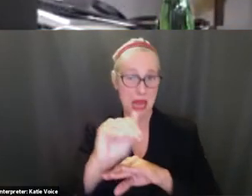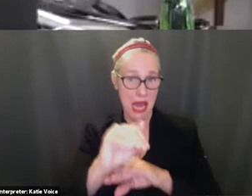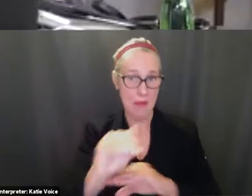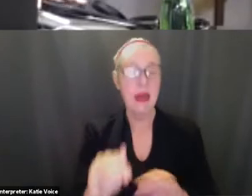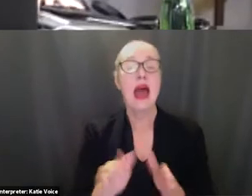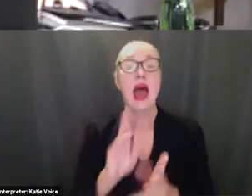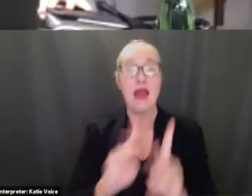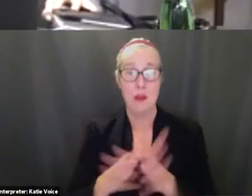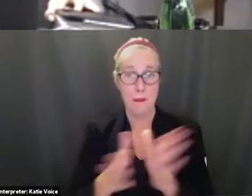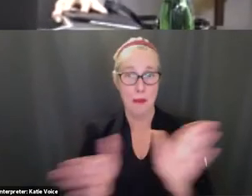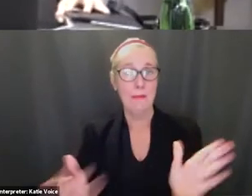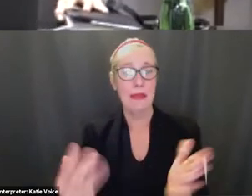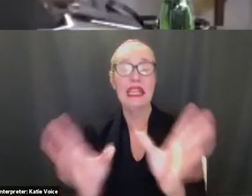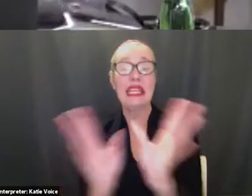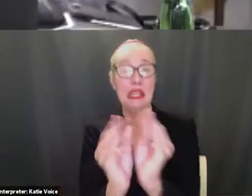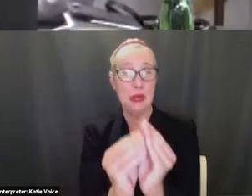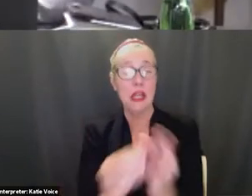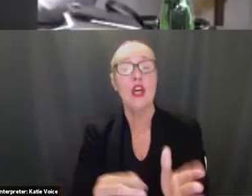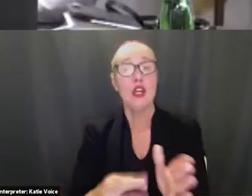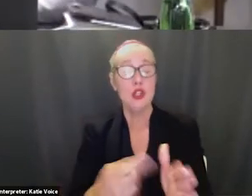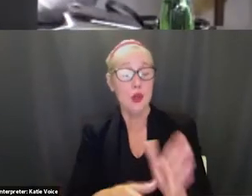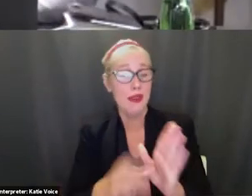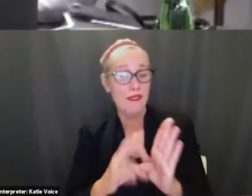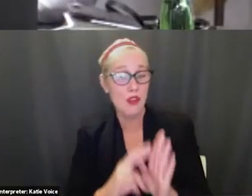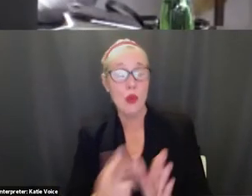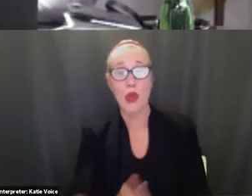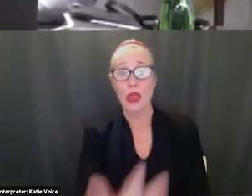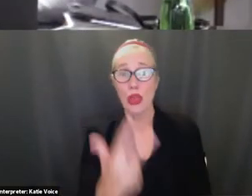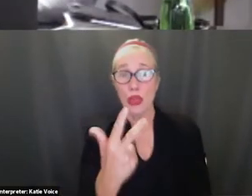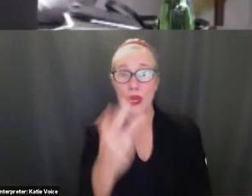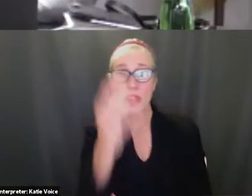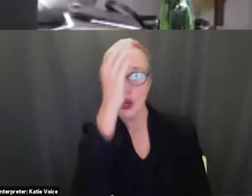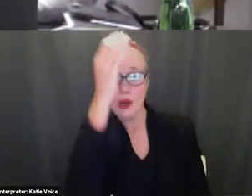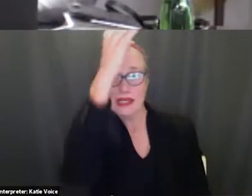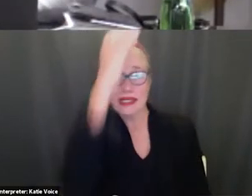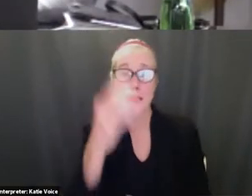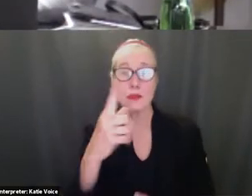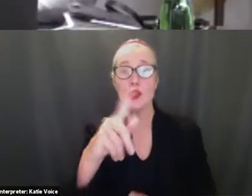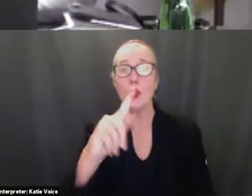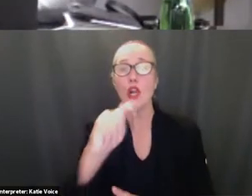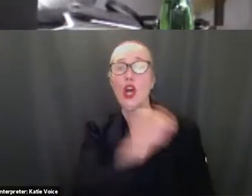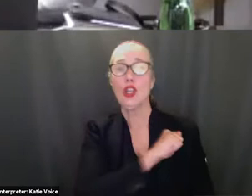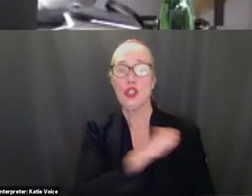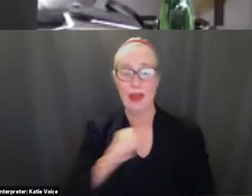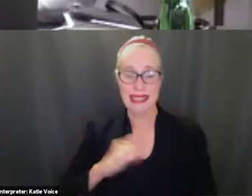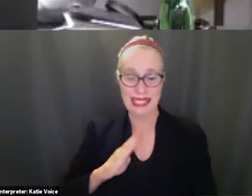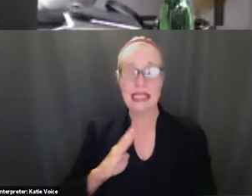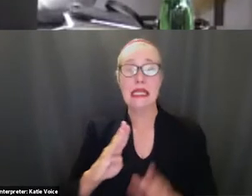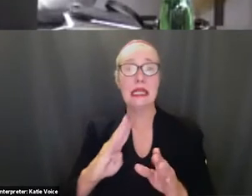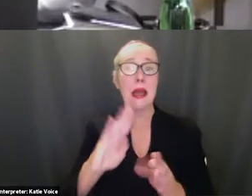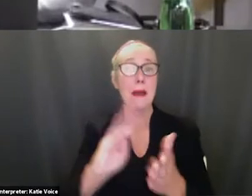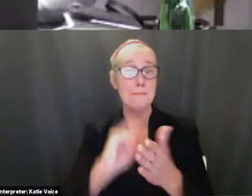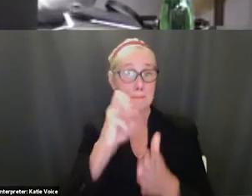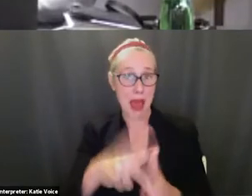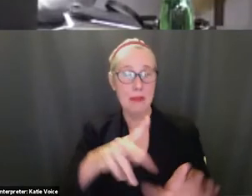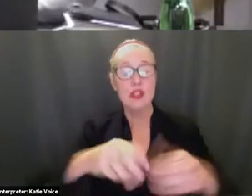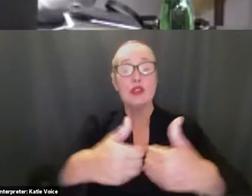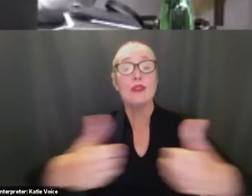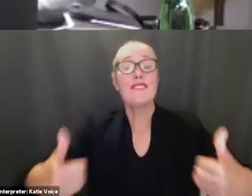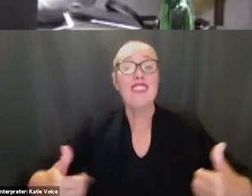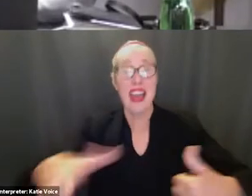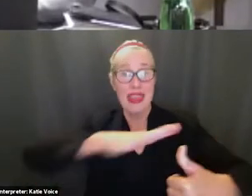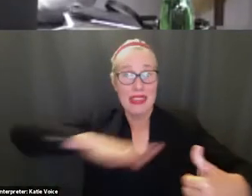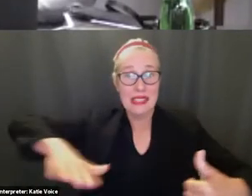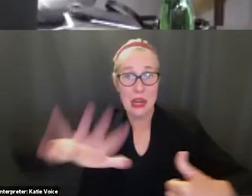hearing to review the three conceptual trustee maps dividing the district into five areas this is the first presentation